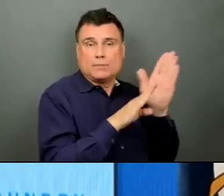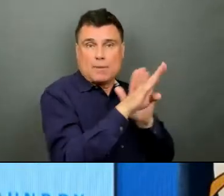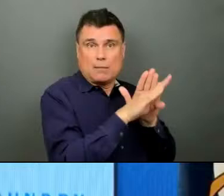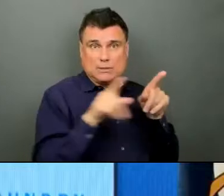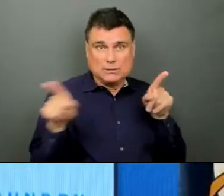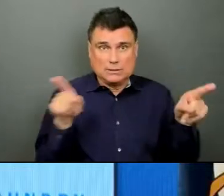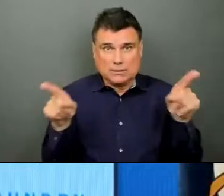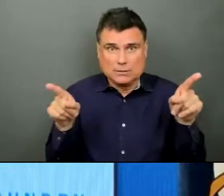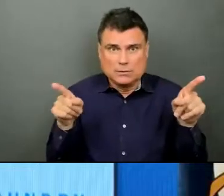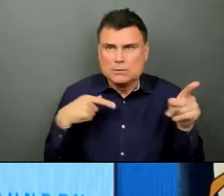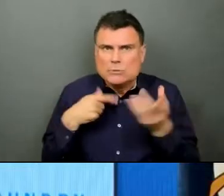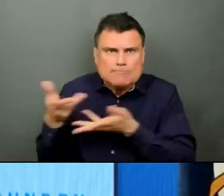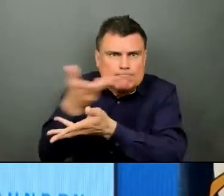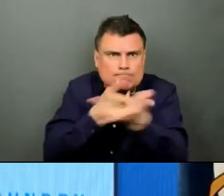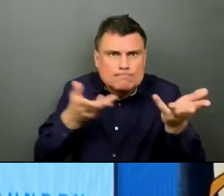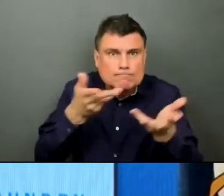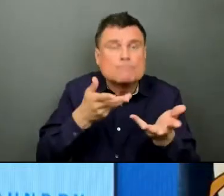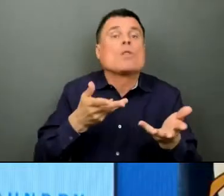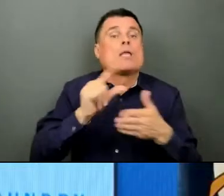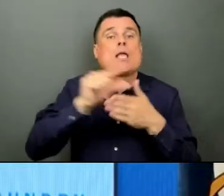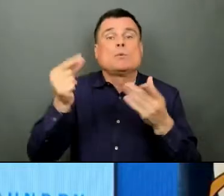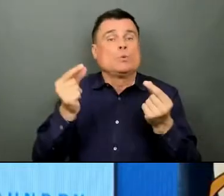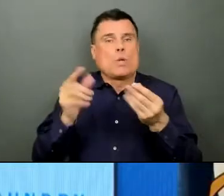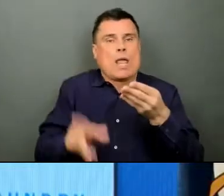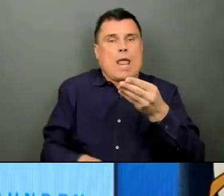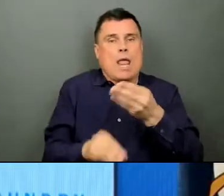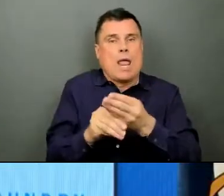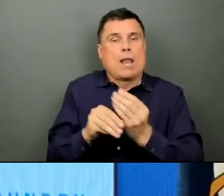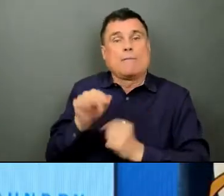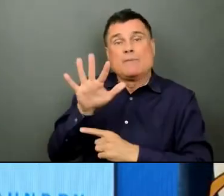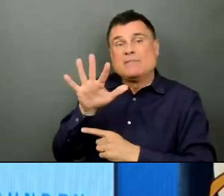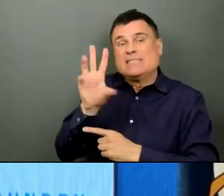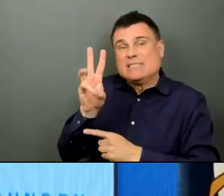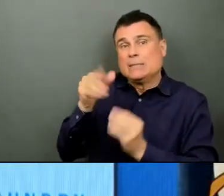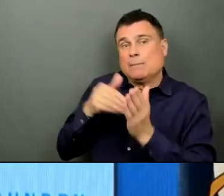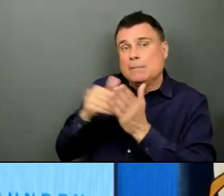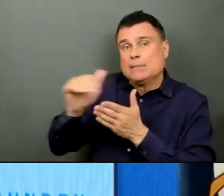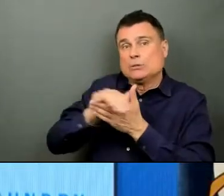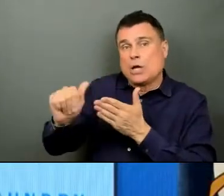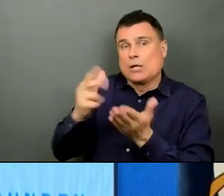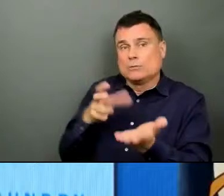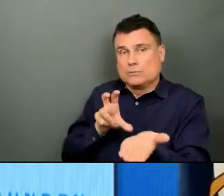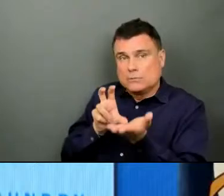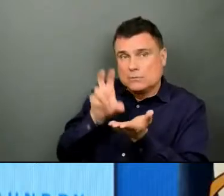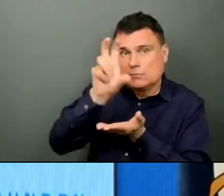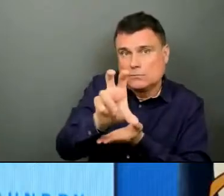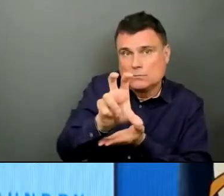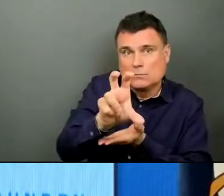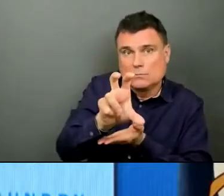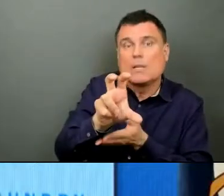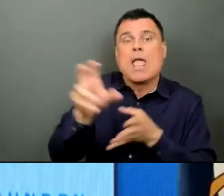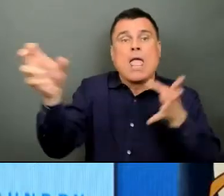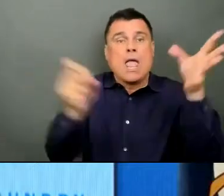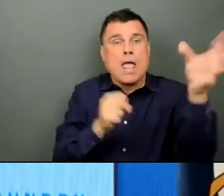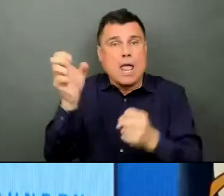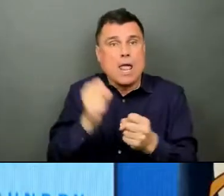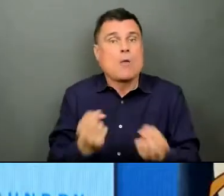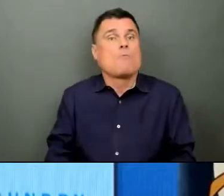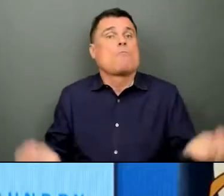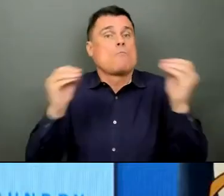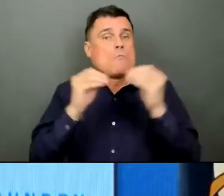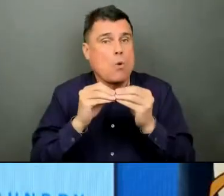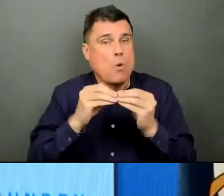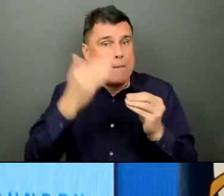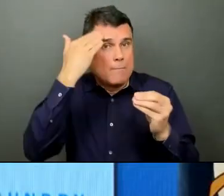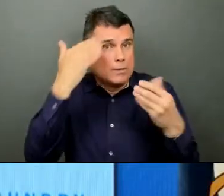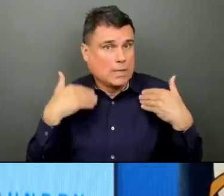investment, 350 new full-time community mental health care workers across many disciplines, and it